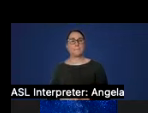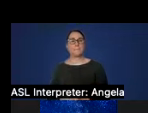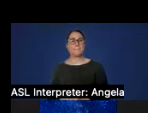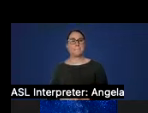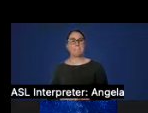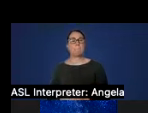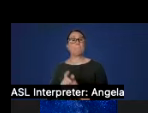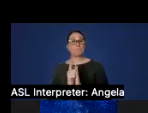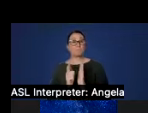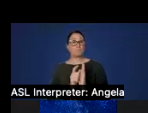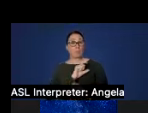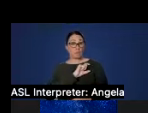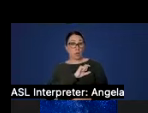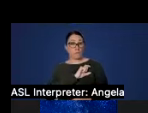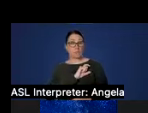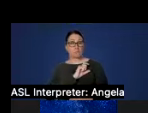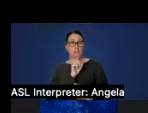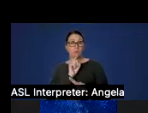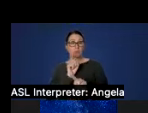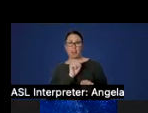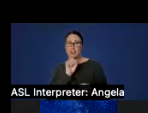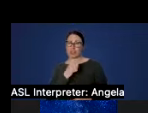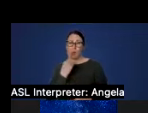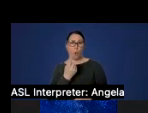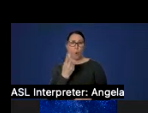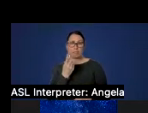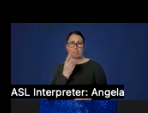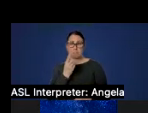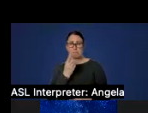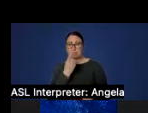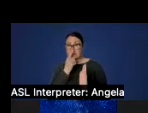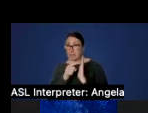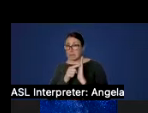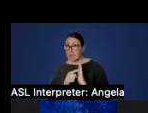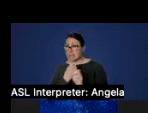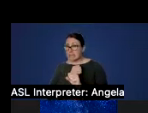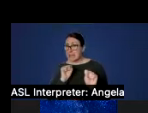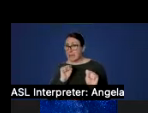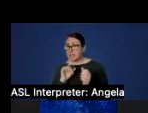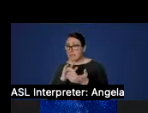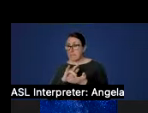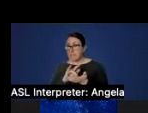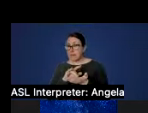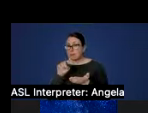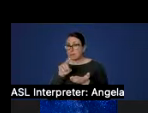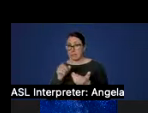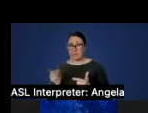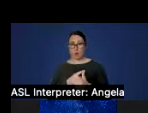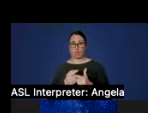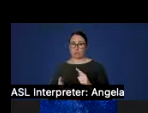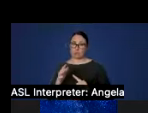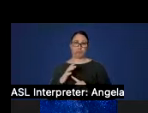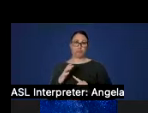Law enforcement's response should always be to assess safety and determine medical needs first and foremost.